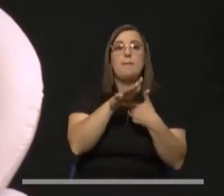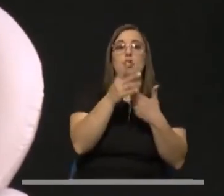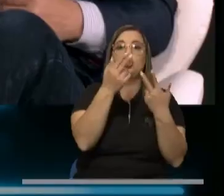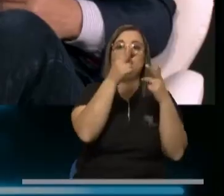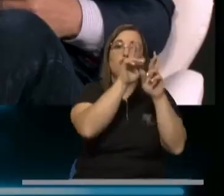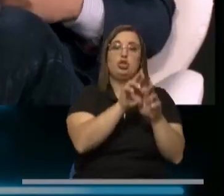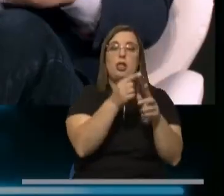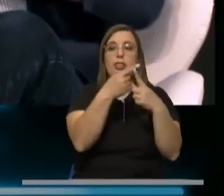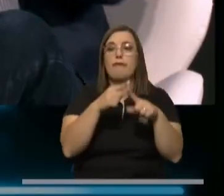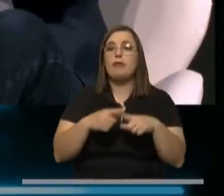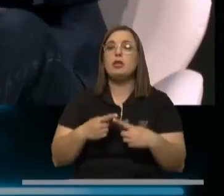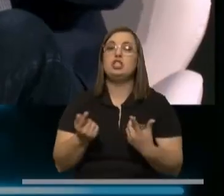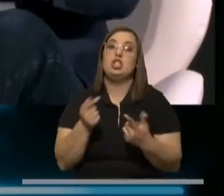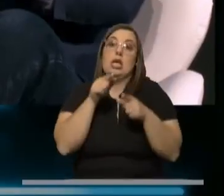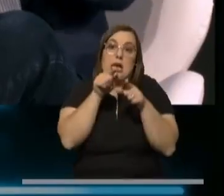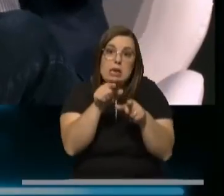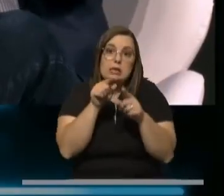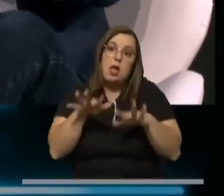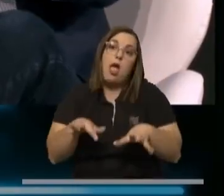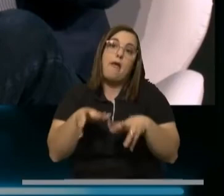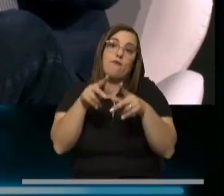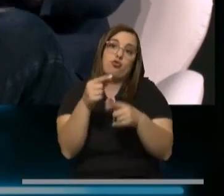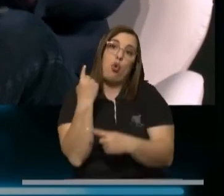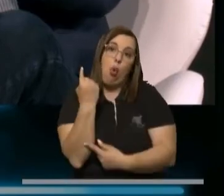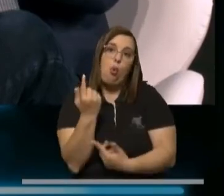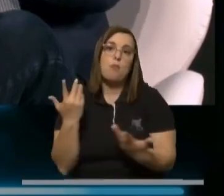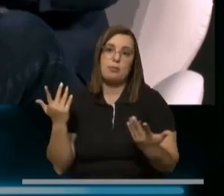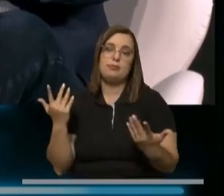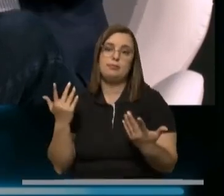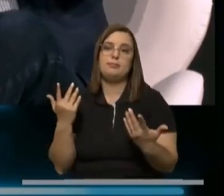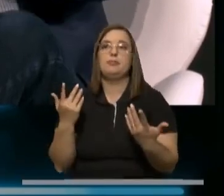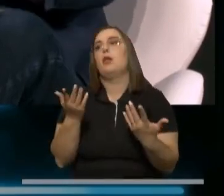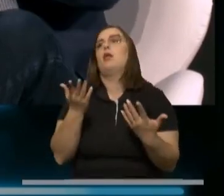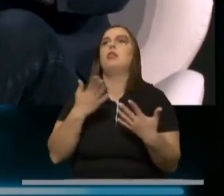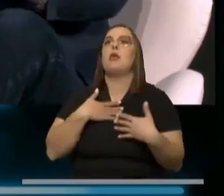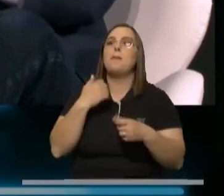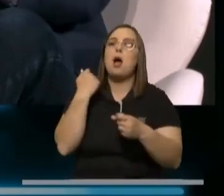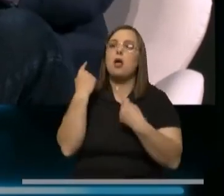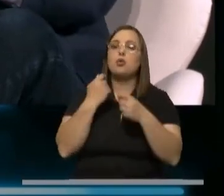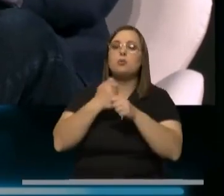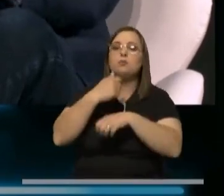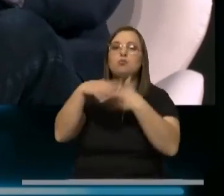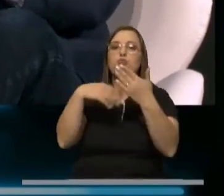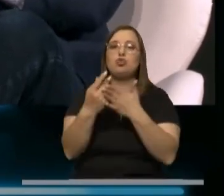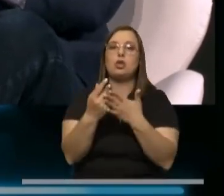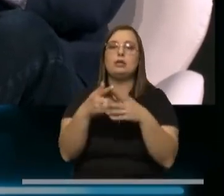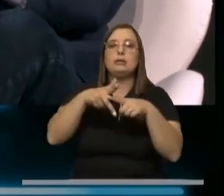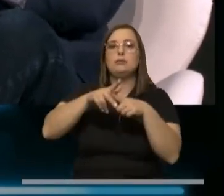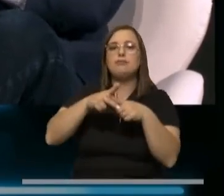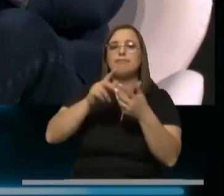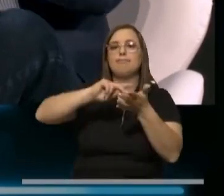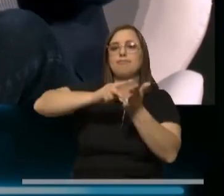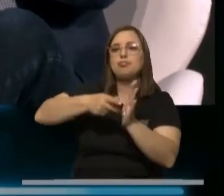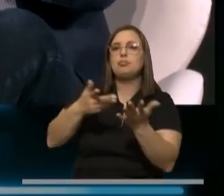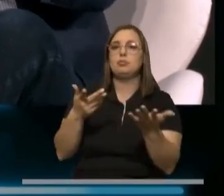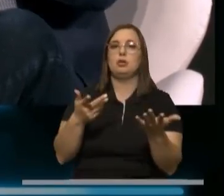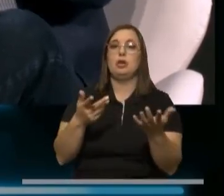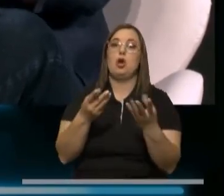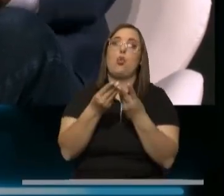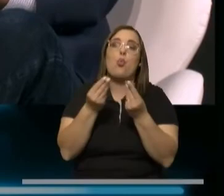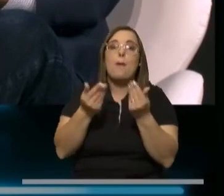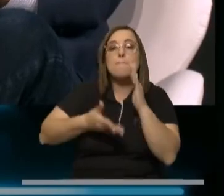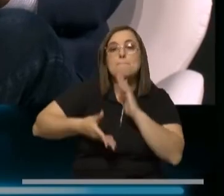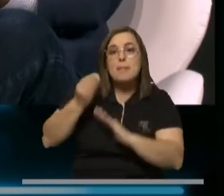Facebook different algorithms. This is an evolution to bring an editorial process of a